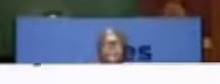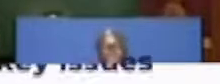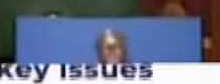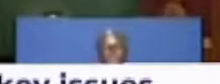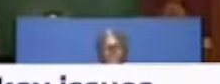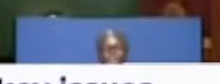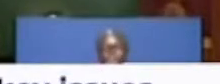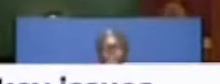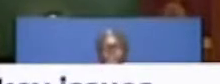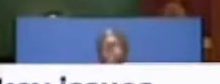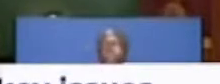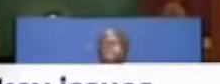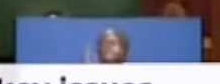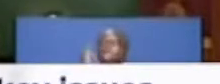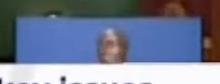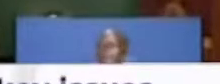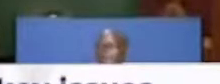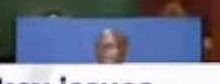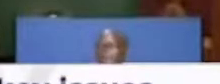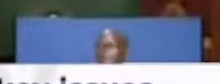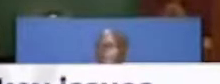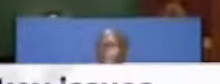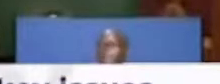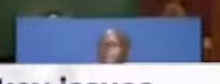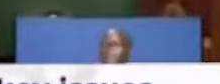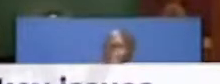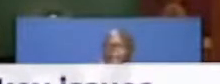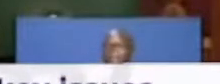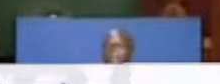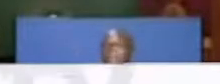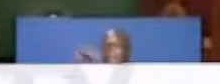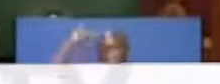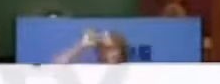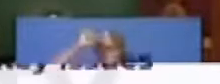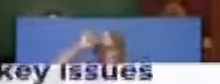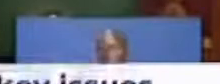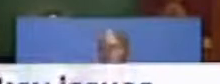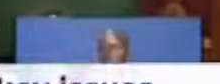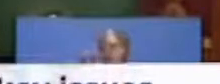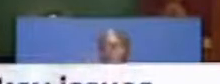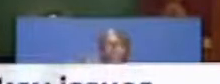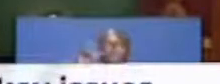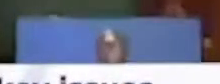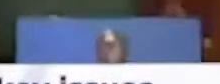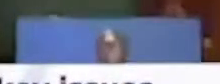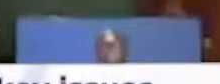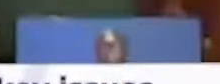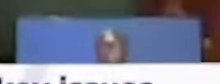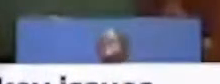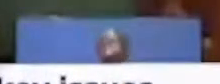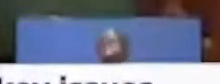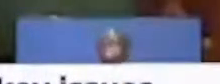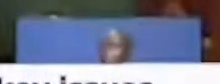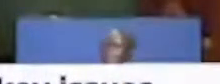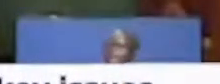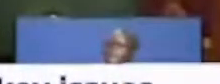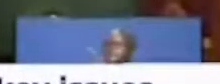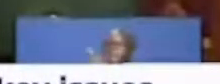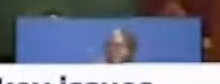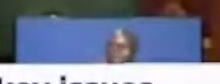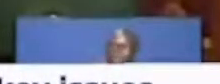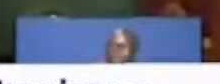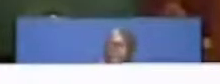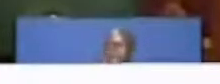2021. Finally, with regard to health, my administration has prioritized the universal achievement of the right